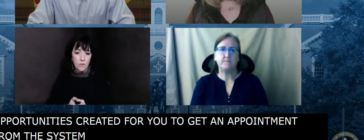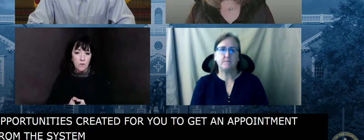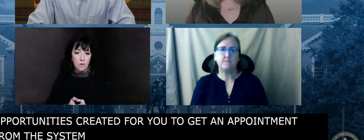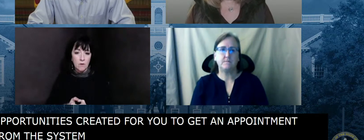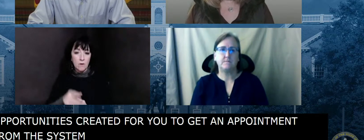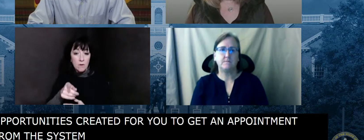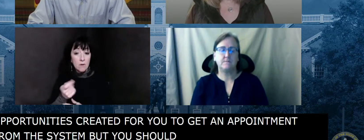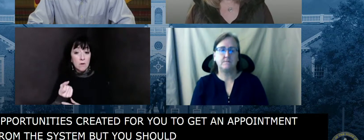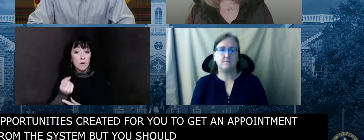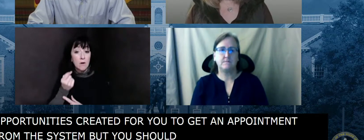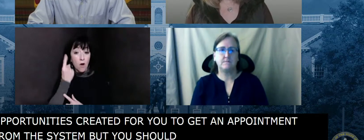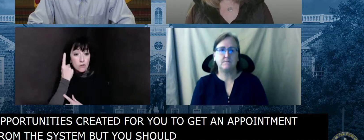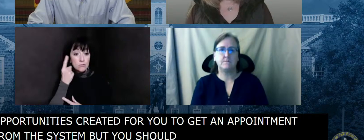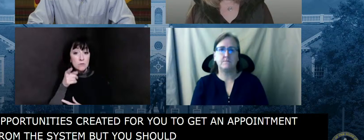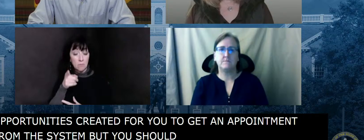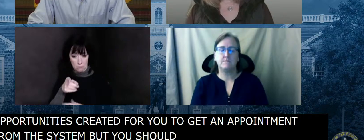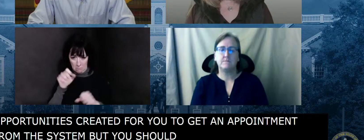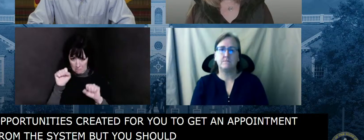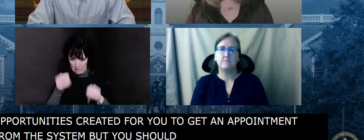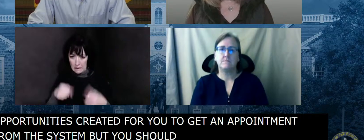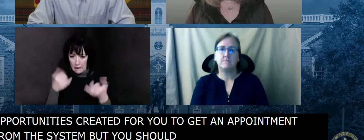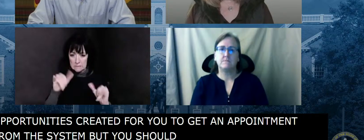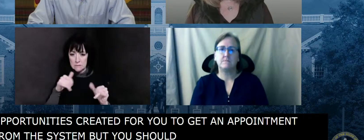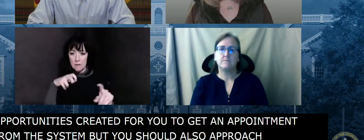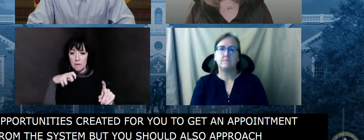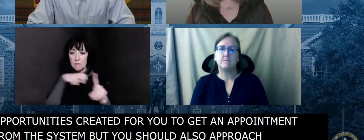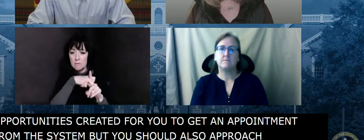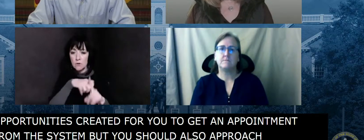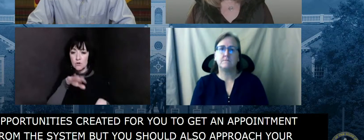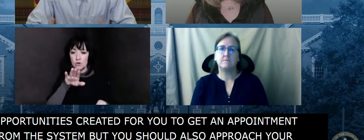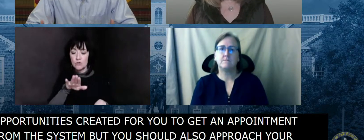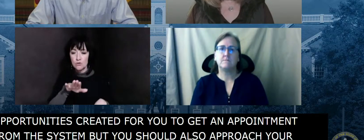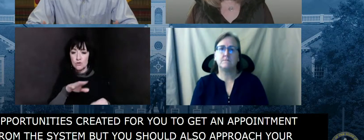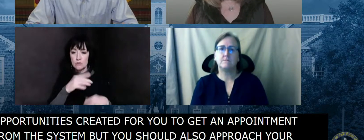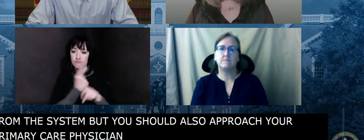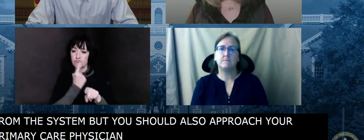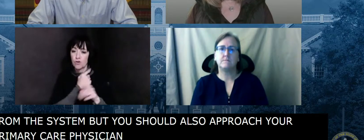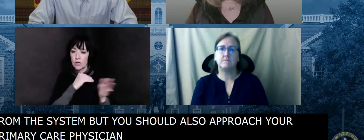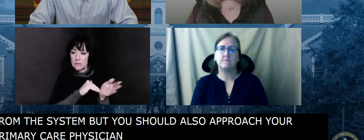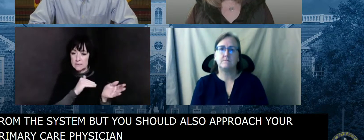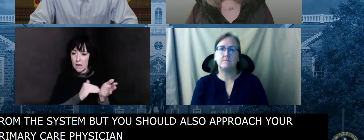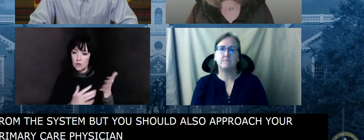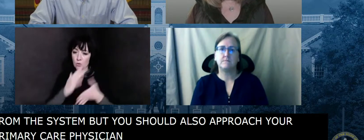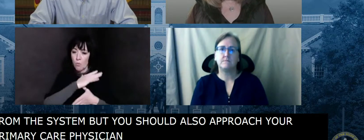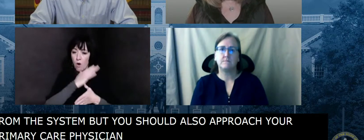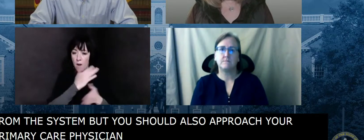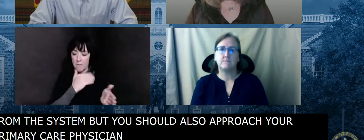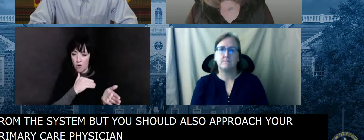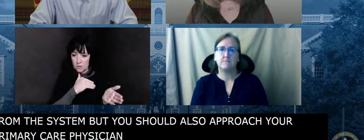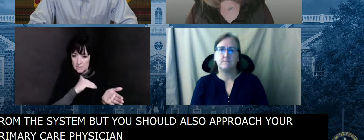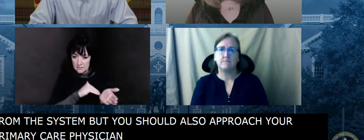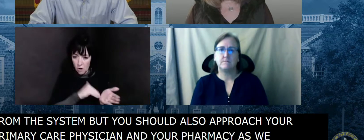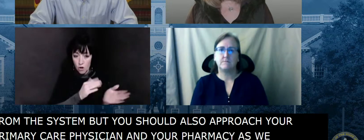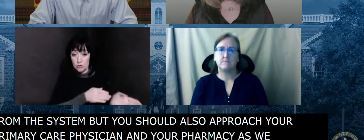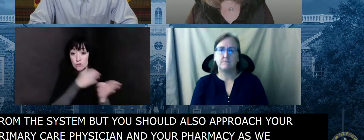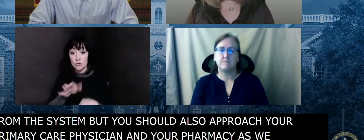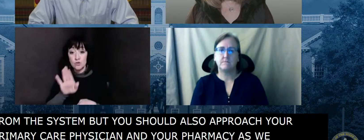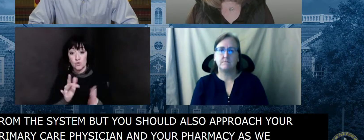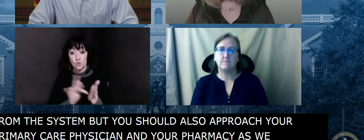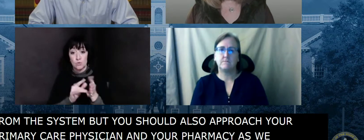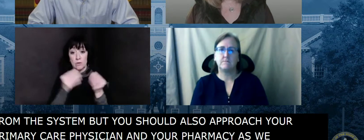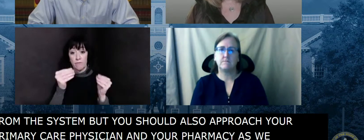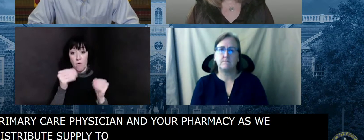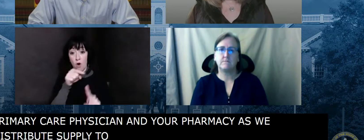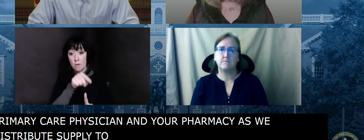your primary care physician and your pharmacy as we, distribute supply to them.